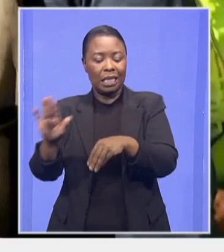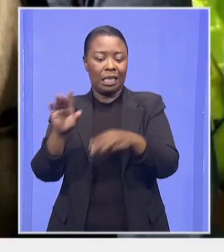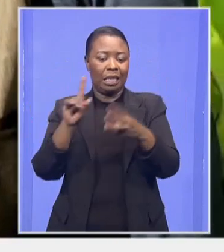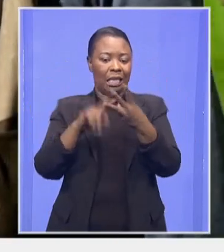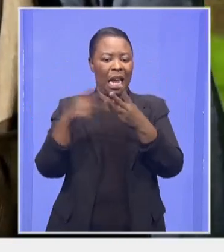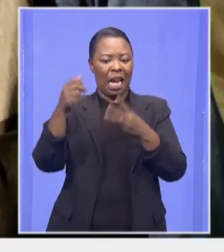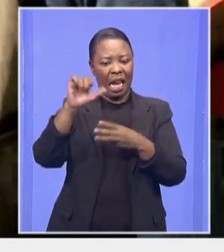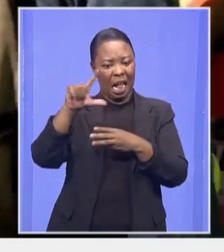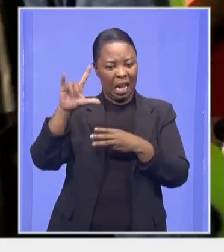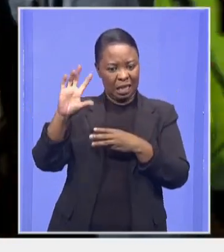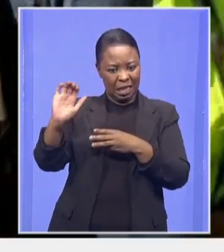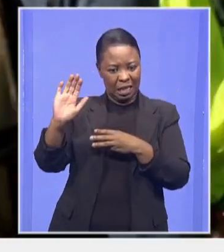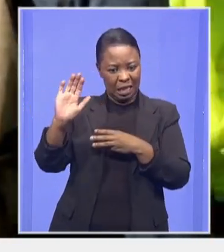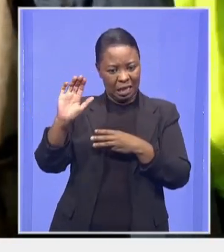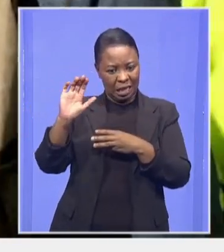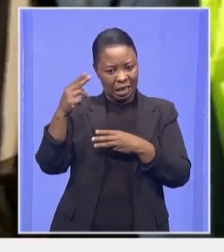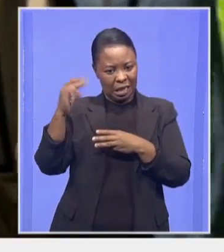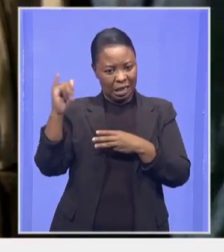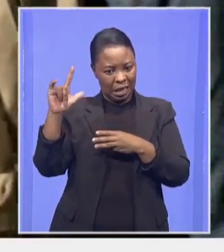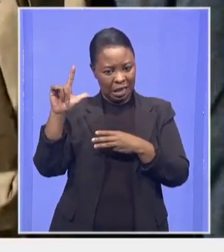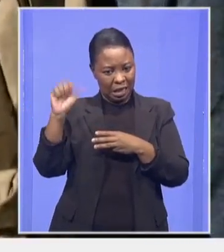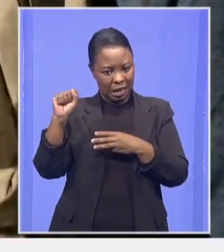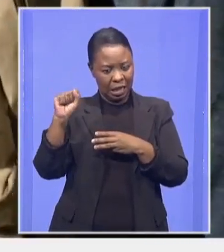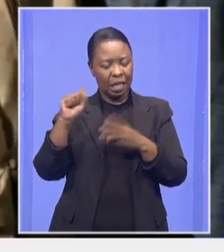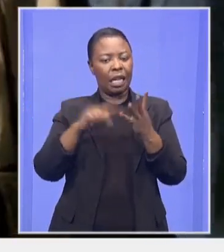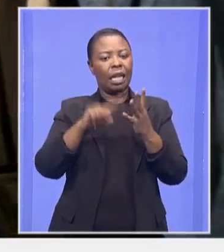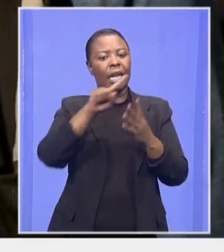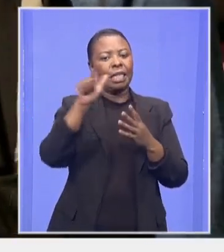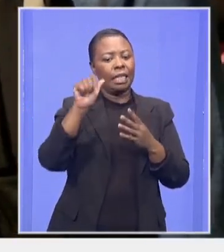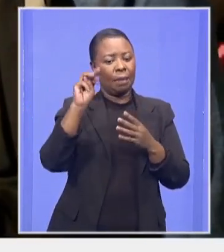the Ezekiel museums as well,